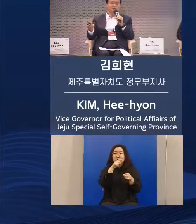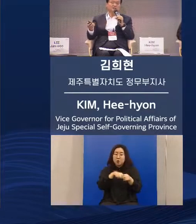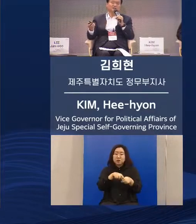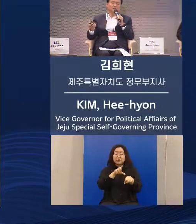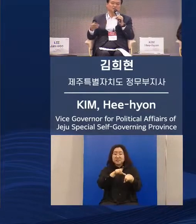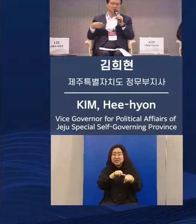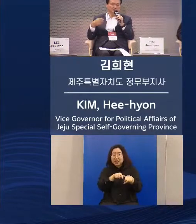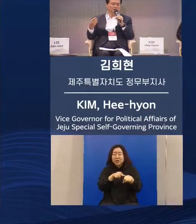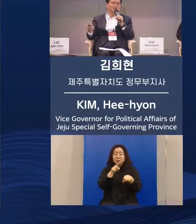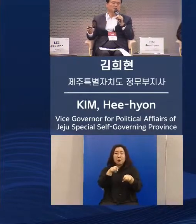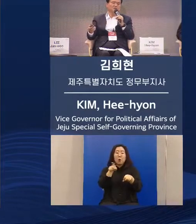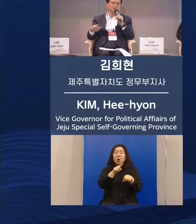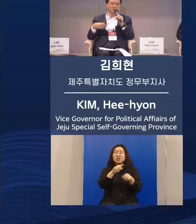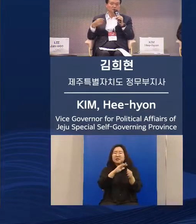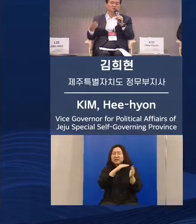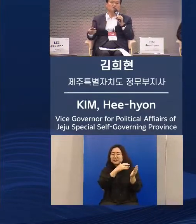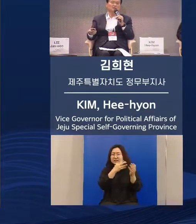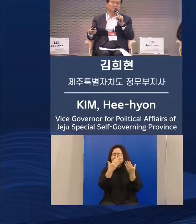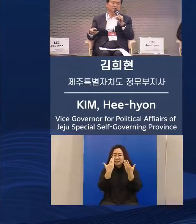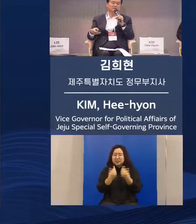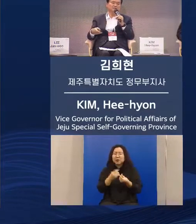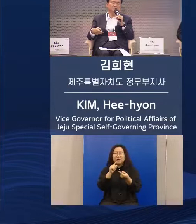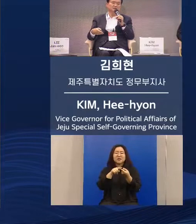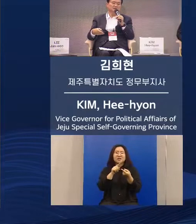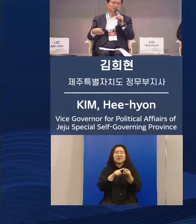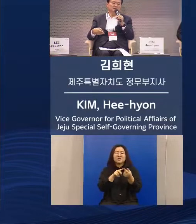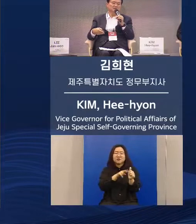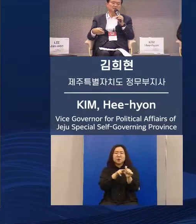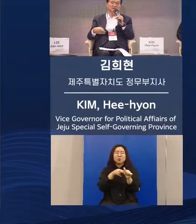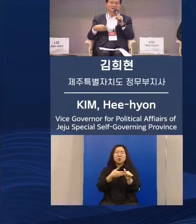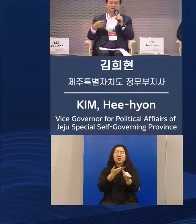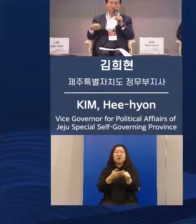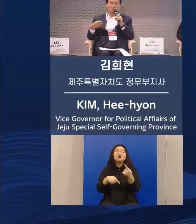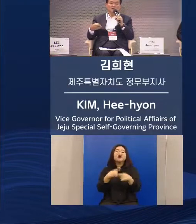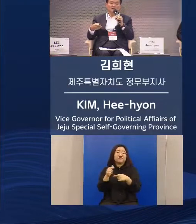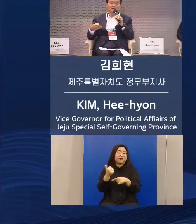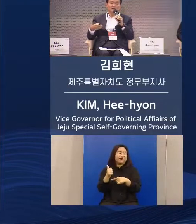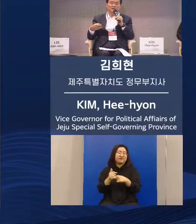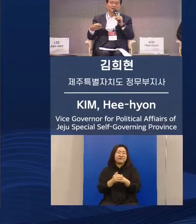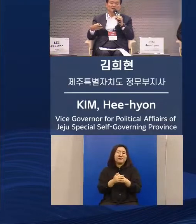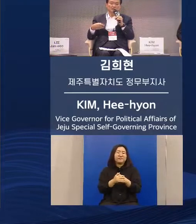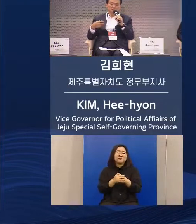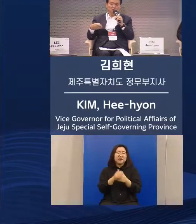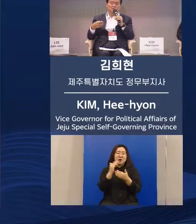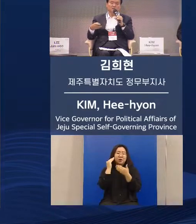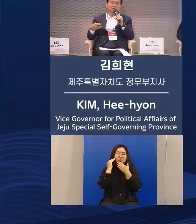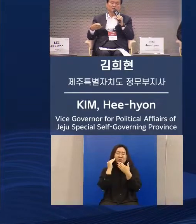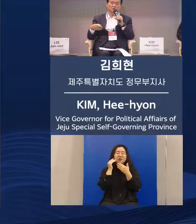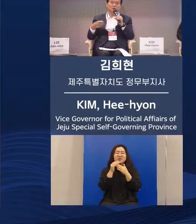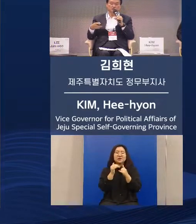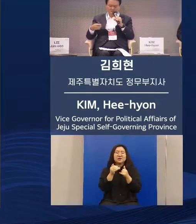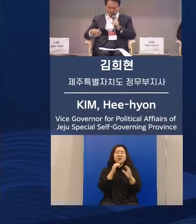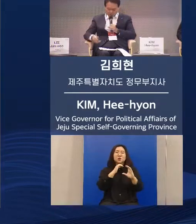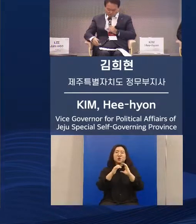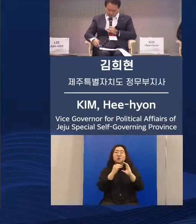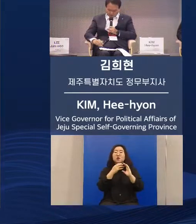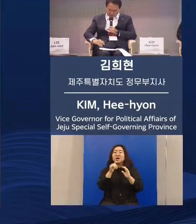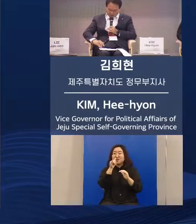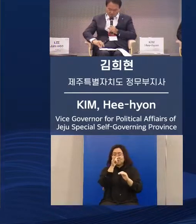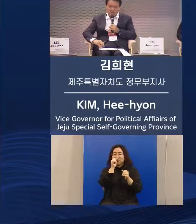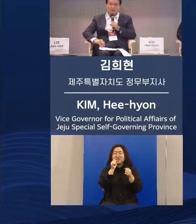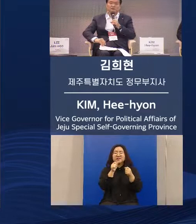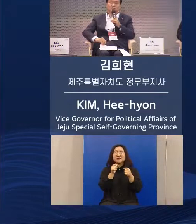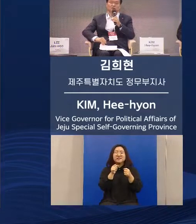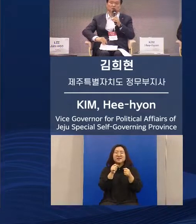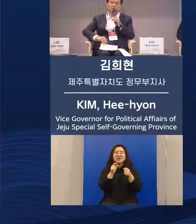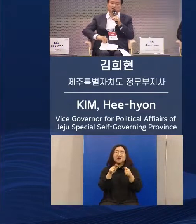sign language interpretation to provide information of a destination and time of arrival and other useful information for